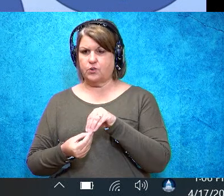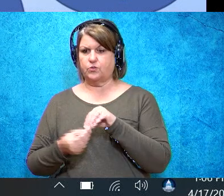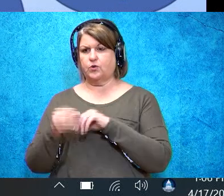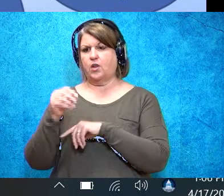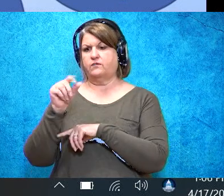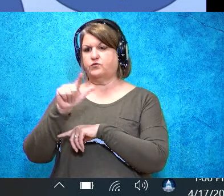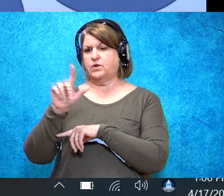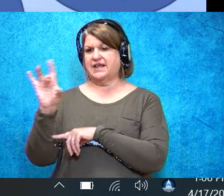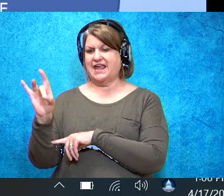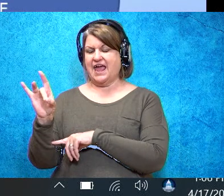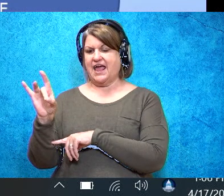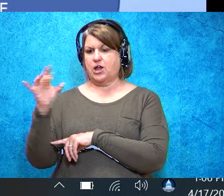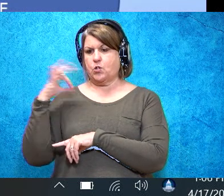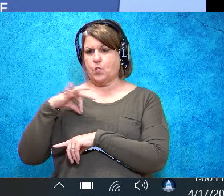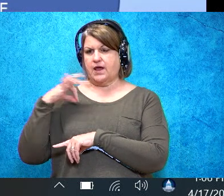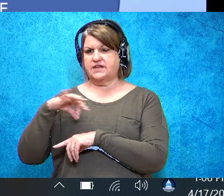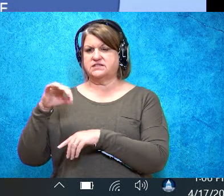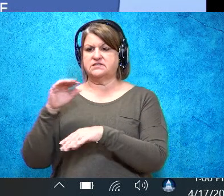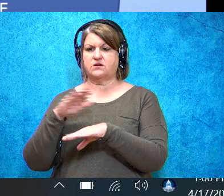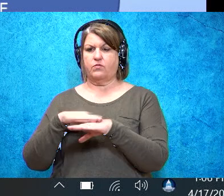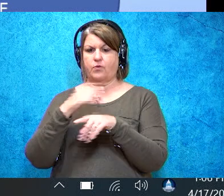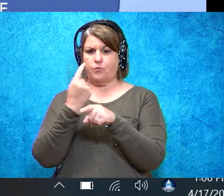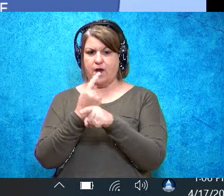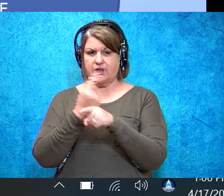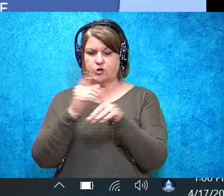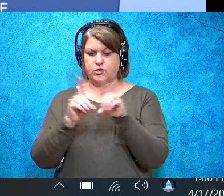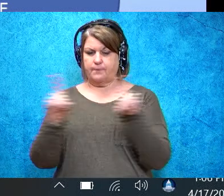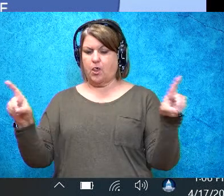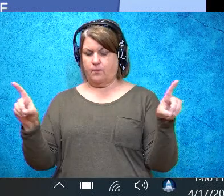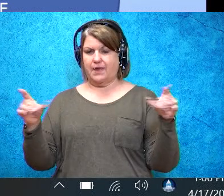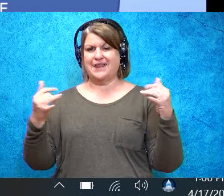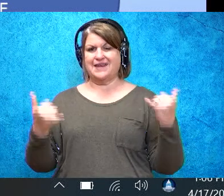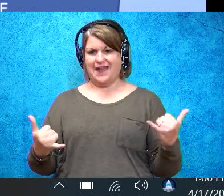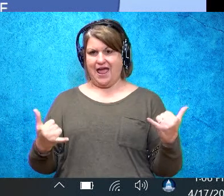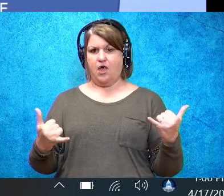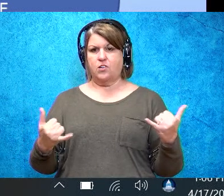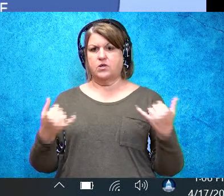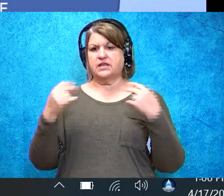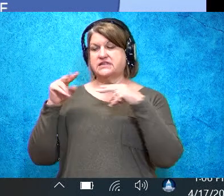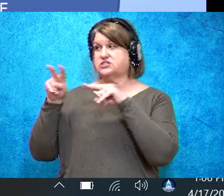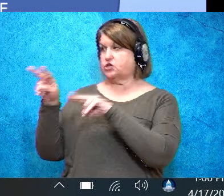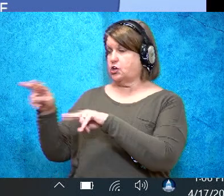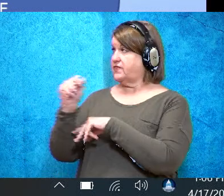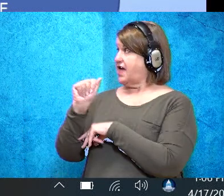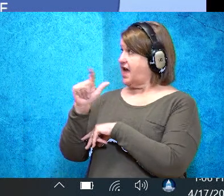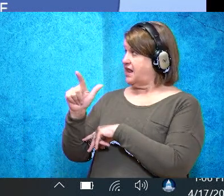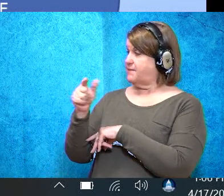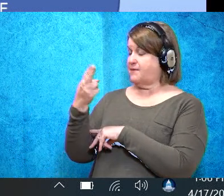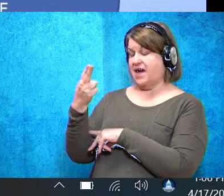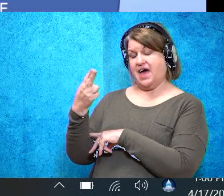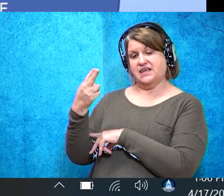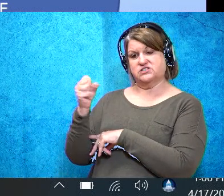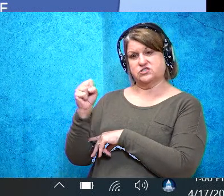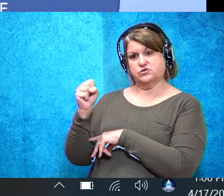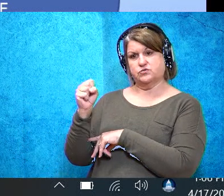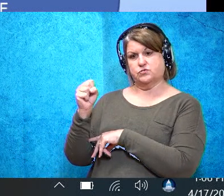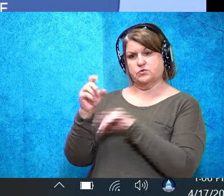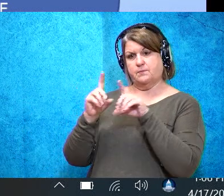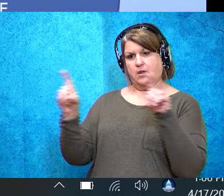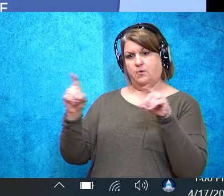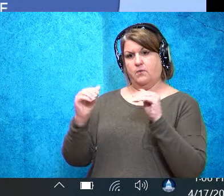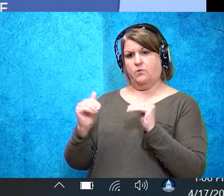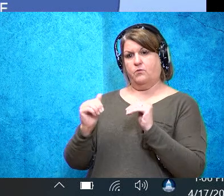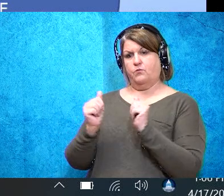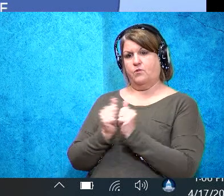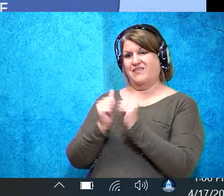regular diploma. Now let's look at the Alabama High School Diploma with Advanced Honors. Now,